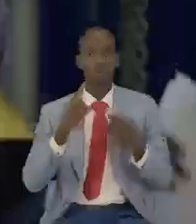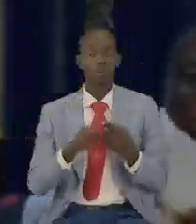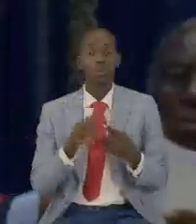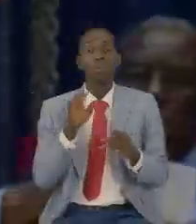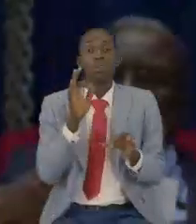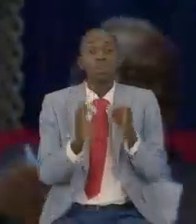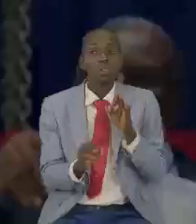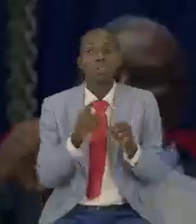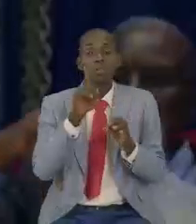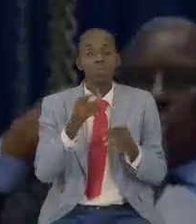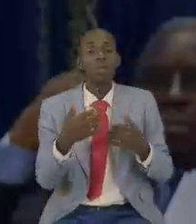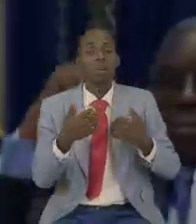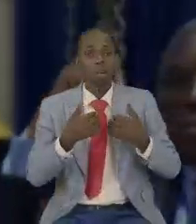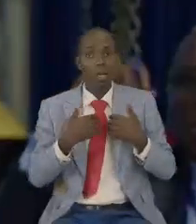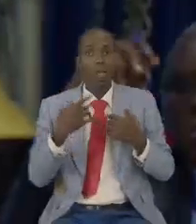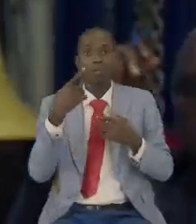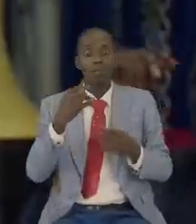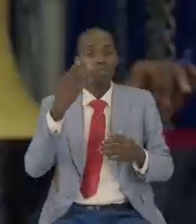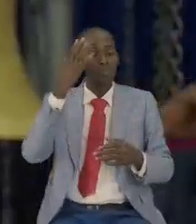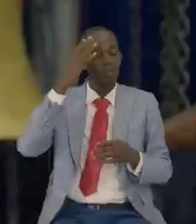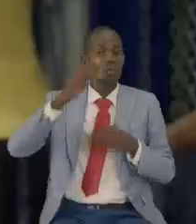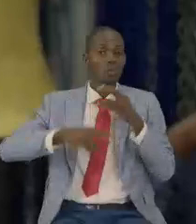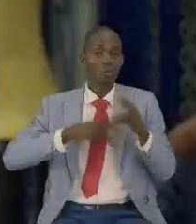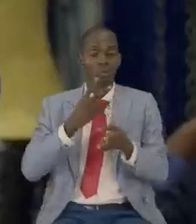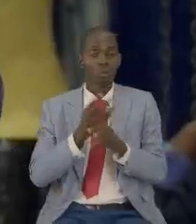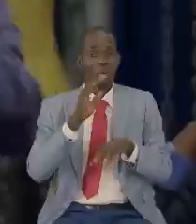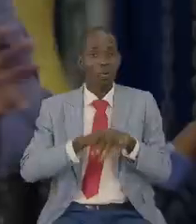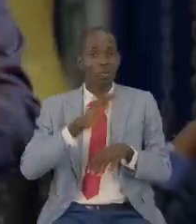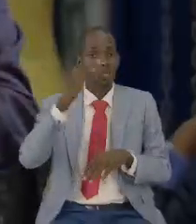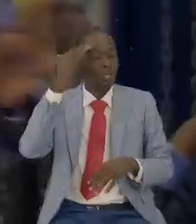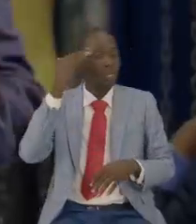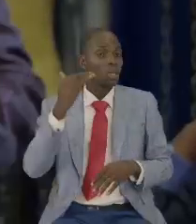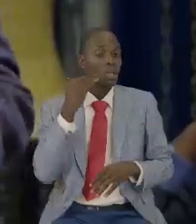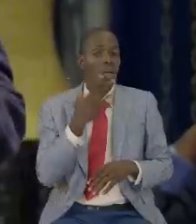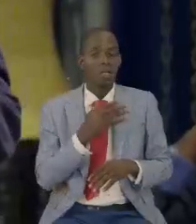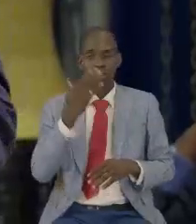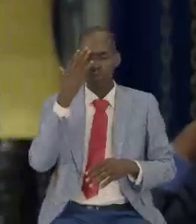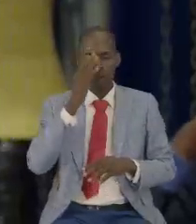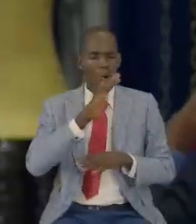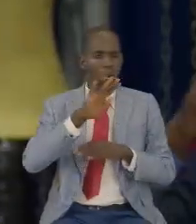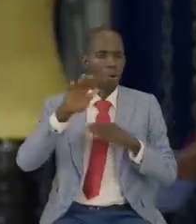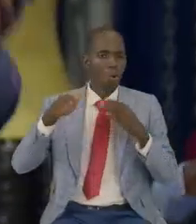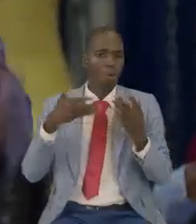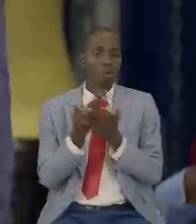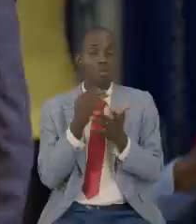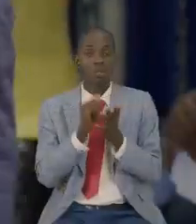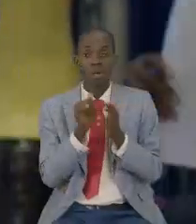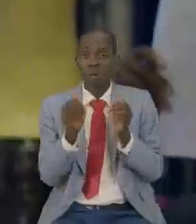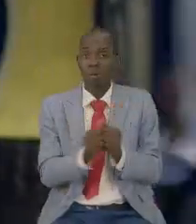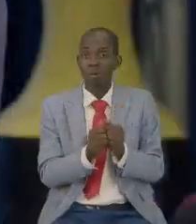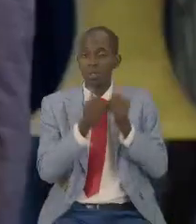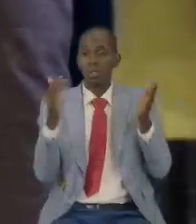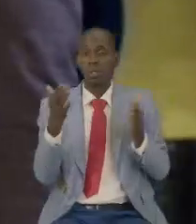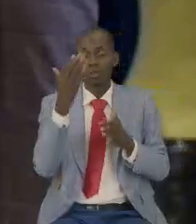your head and you know all that, without knowing the Redeemer, you have not known what